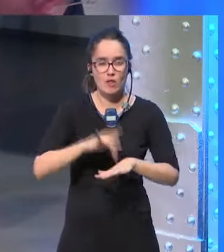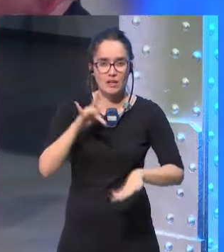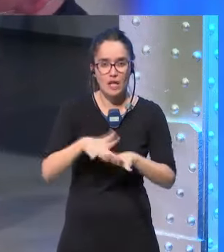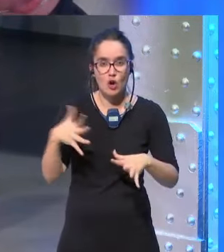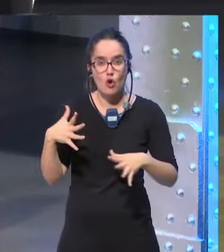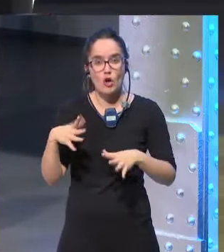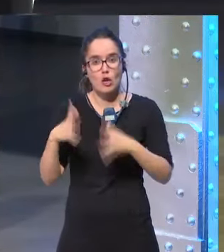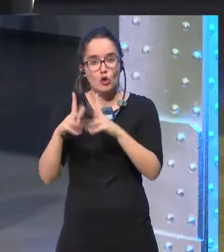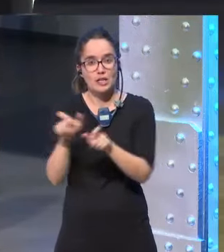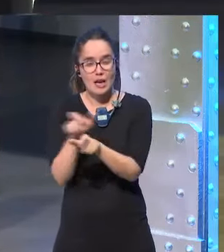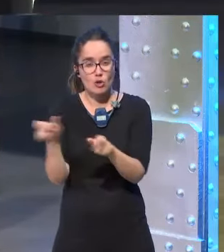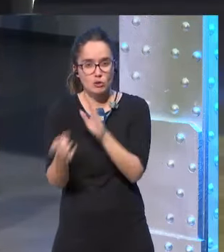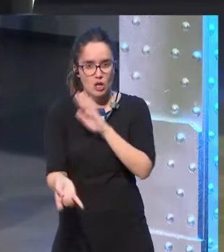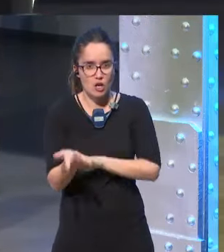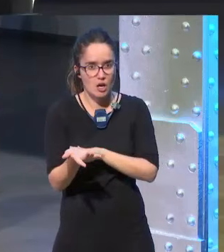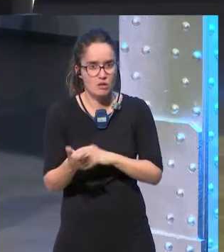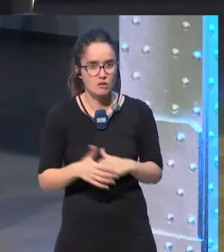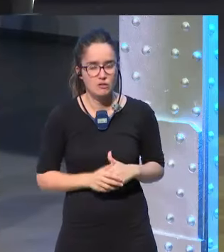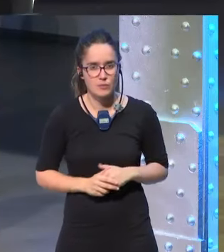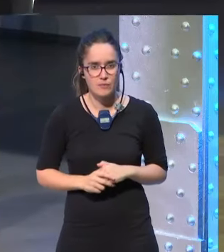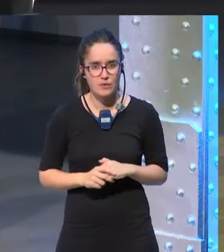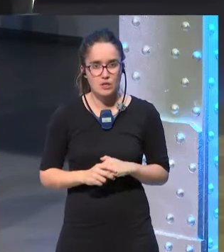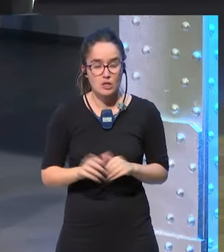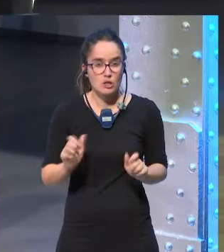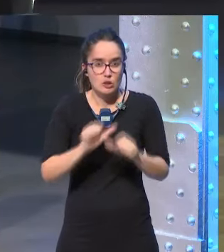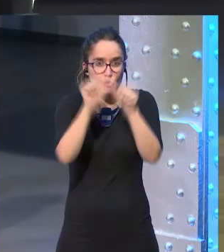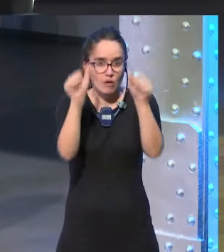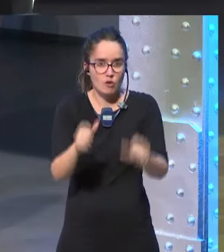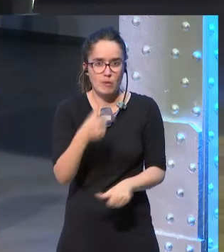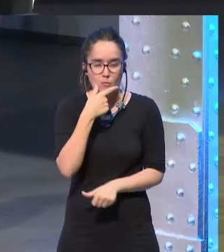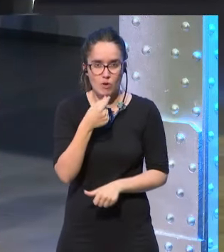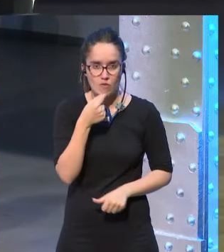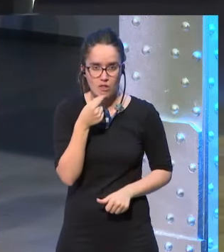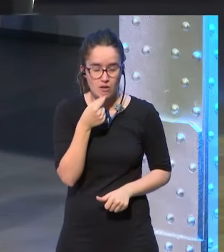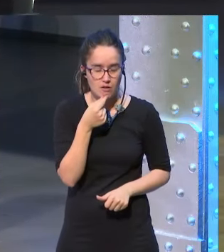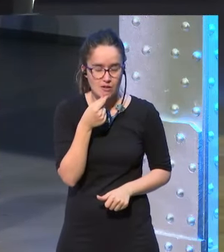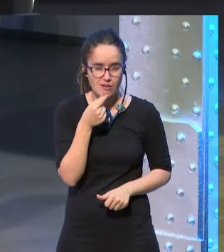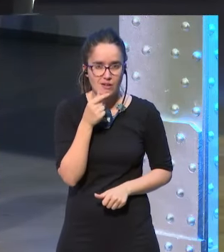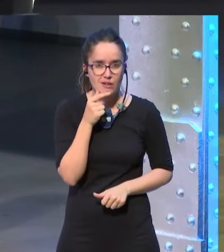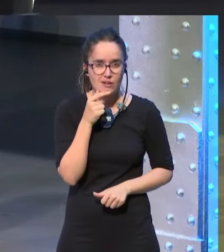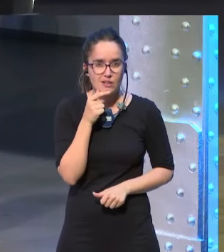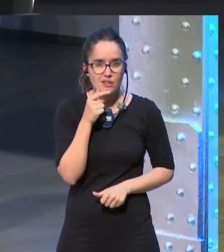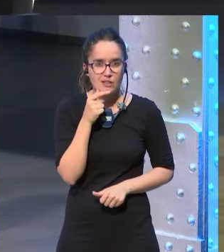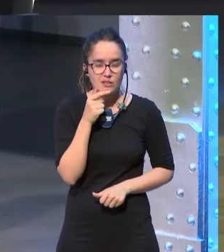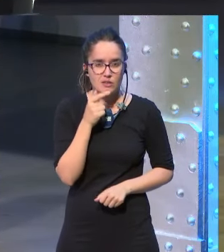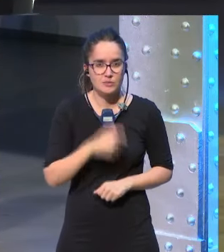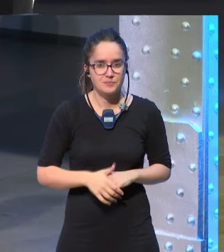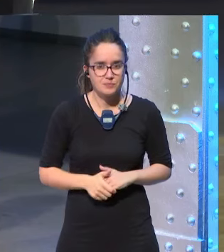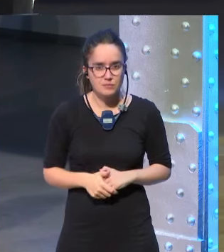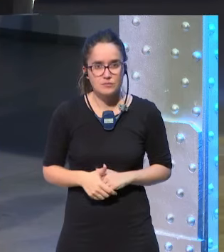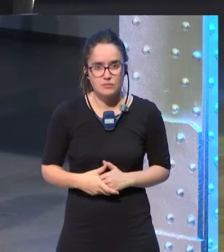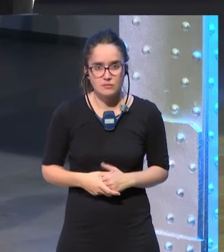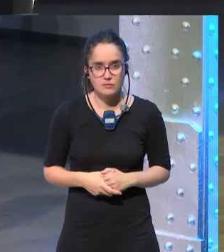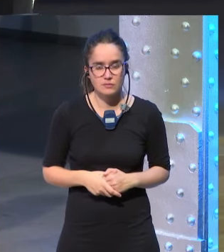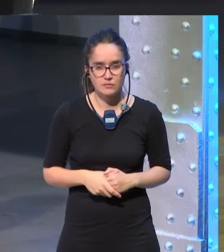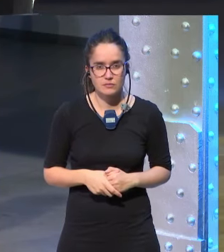it. Easy, actually much easier than just handing over a plan, which is then possibly